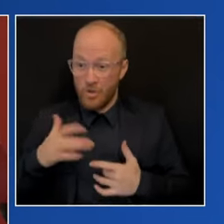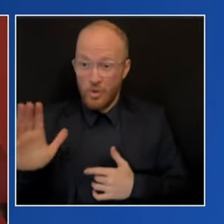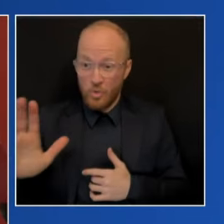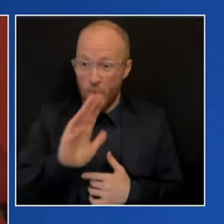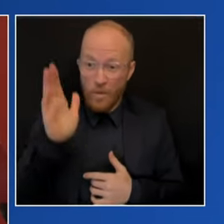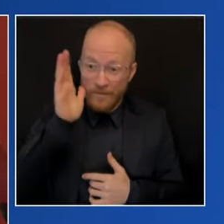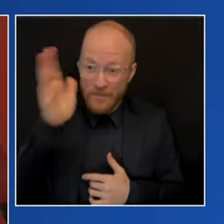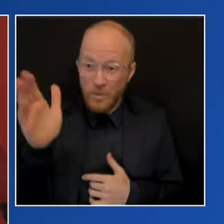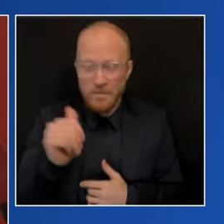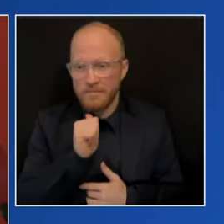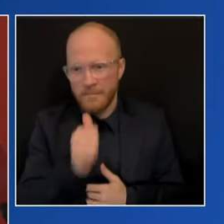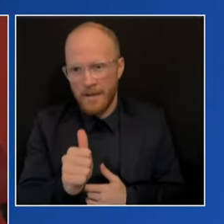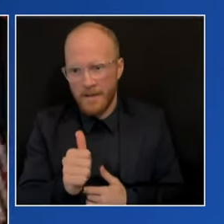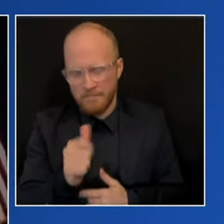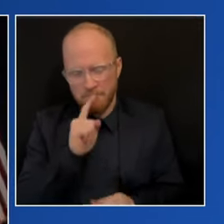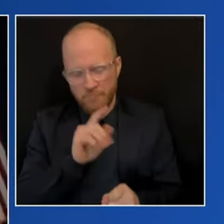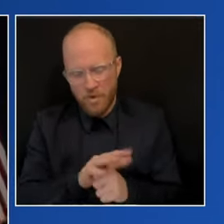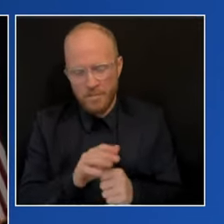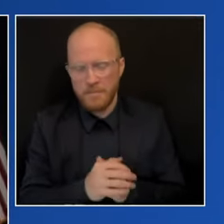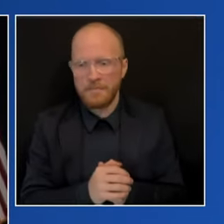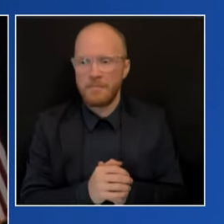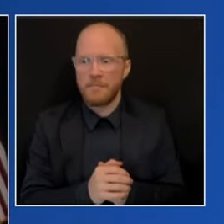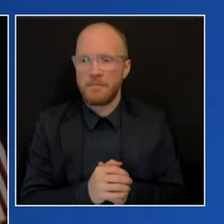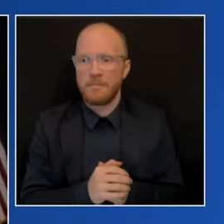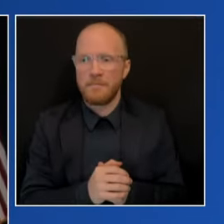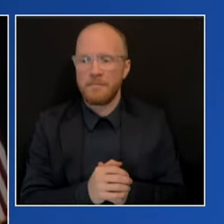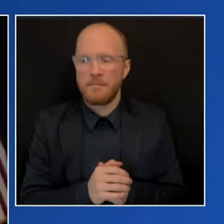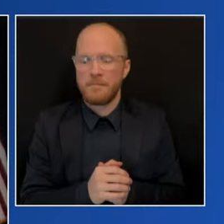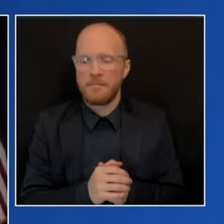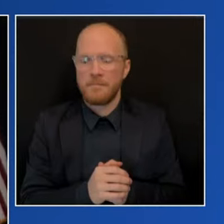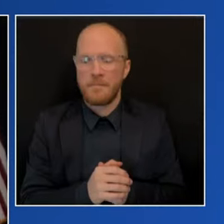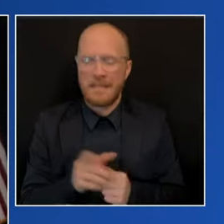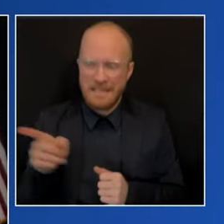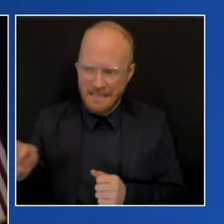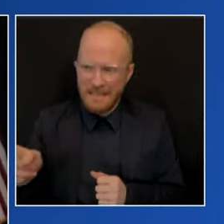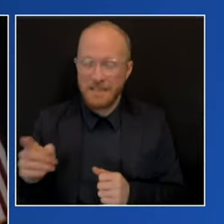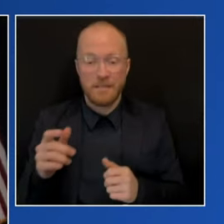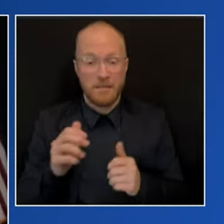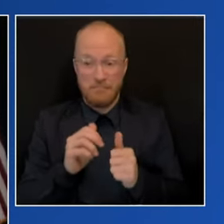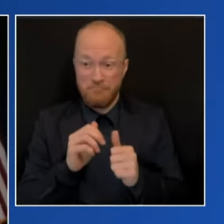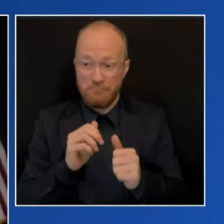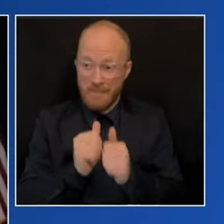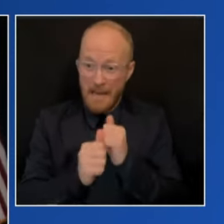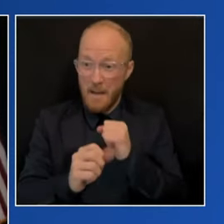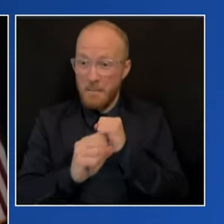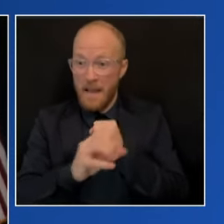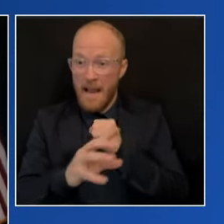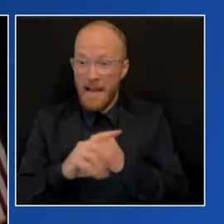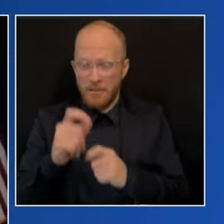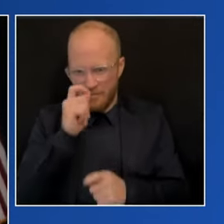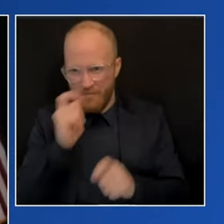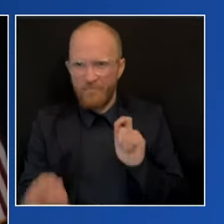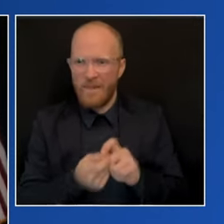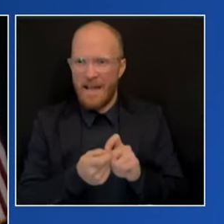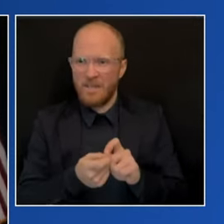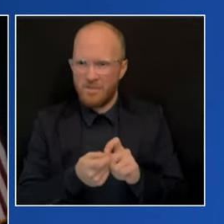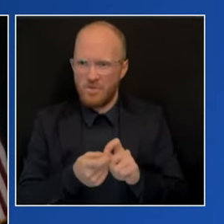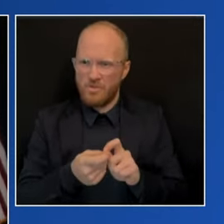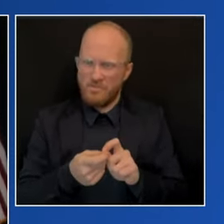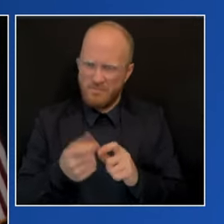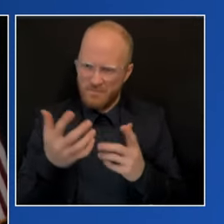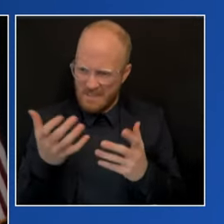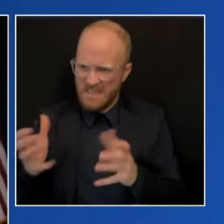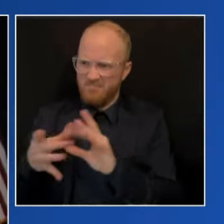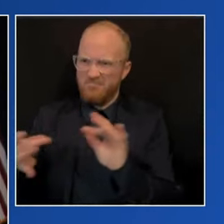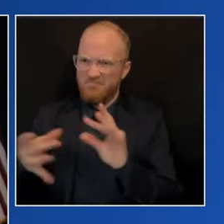you. Trump is now promising a full-scale campaign of revenge and retribution, his words, for